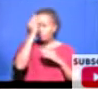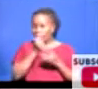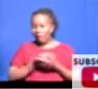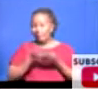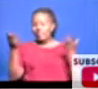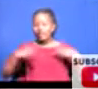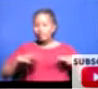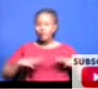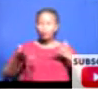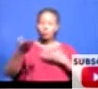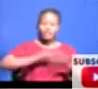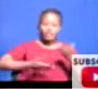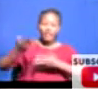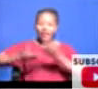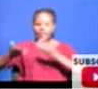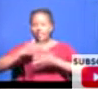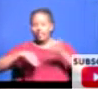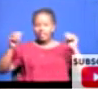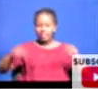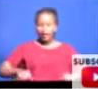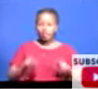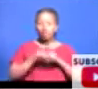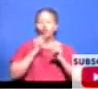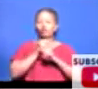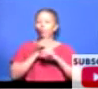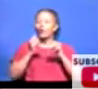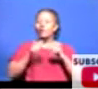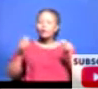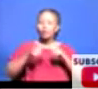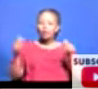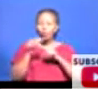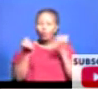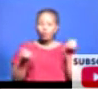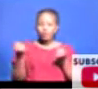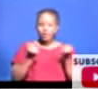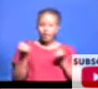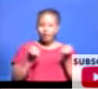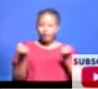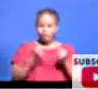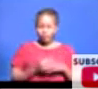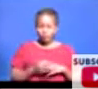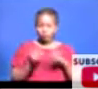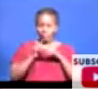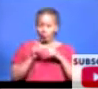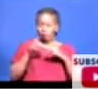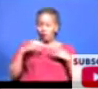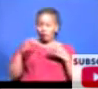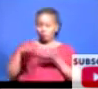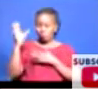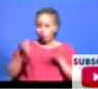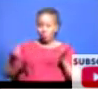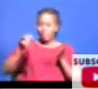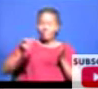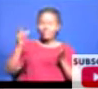interact and work well with their vehicles. This comes amid concerns about increasing cases of duplication of number